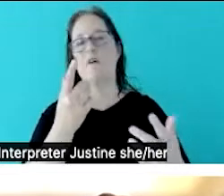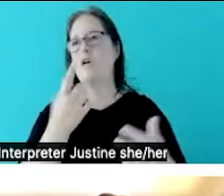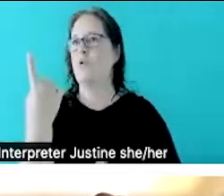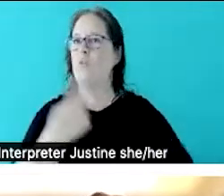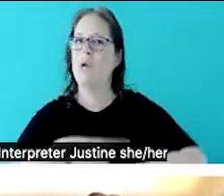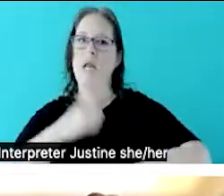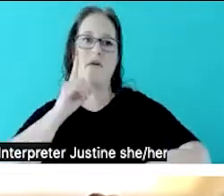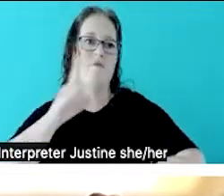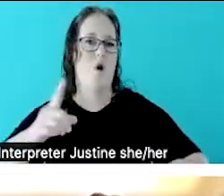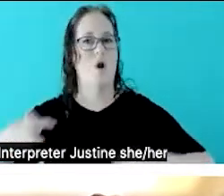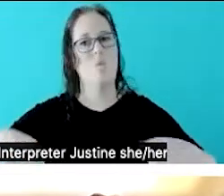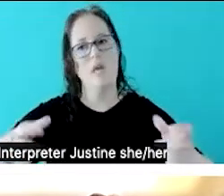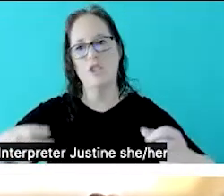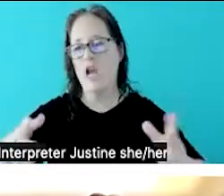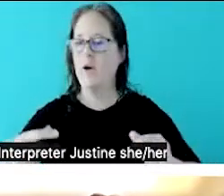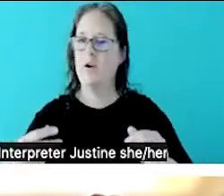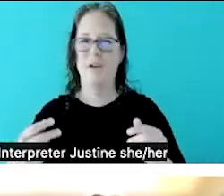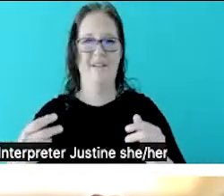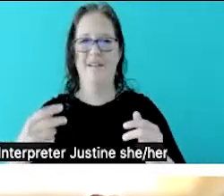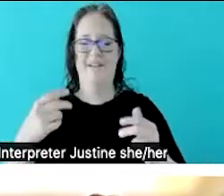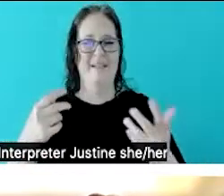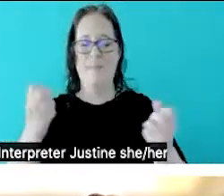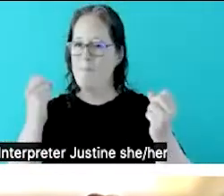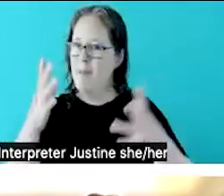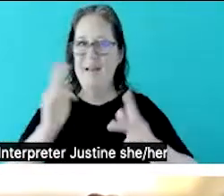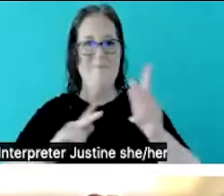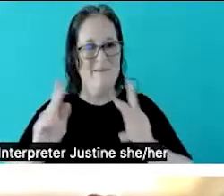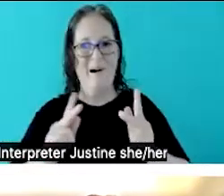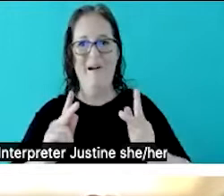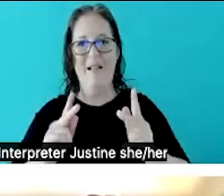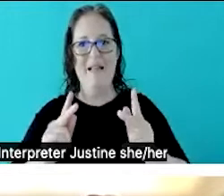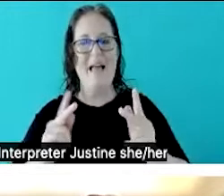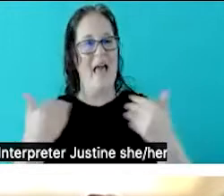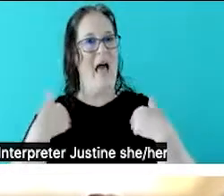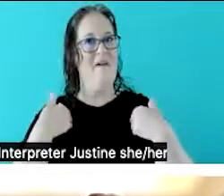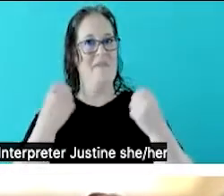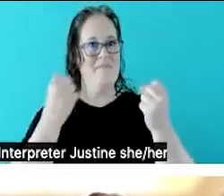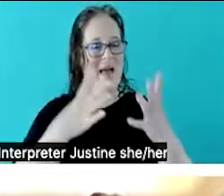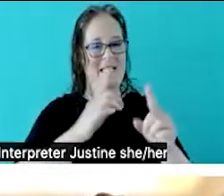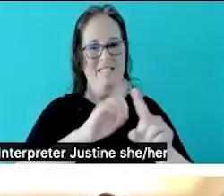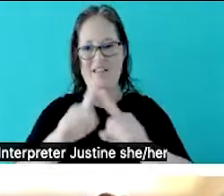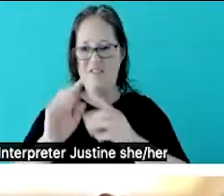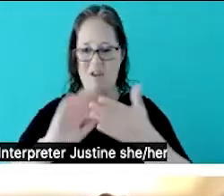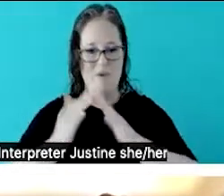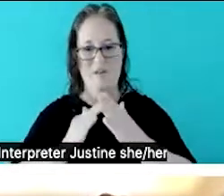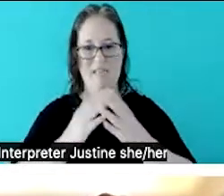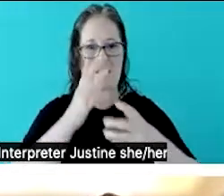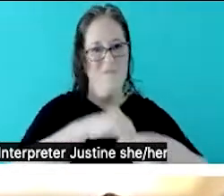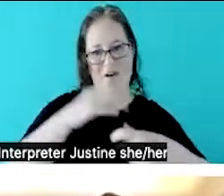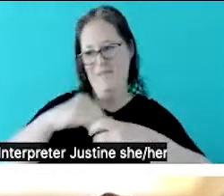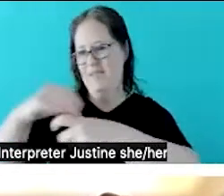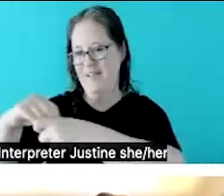community that uses a wheelchair, because many people may be part of several of those communities at the same time.